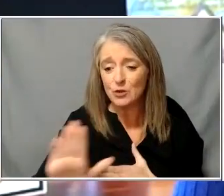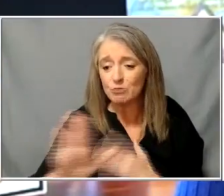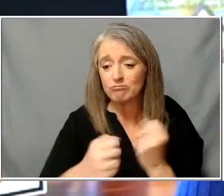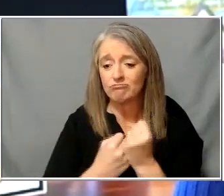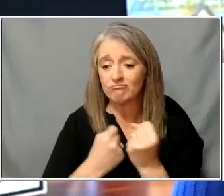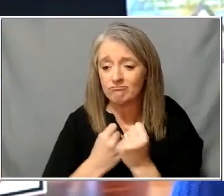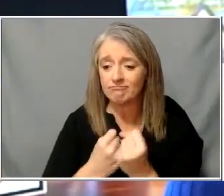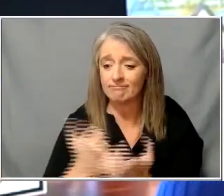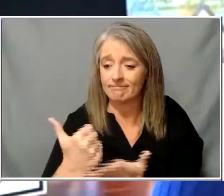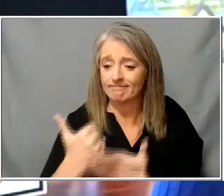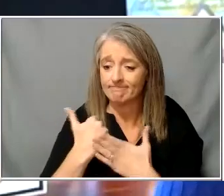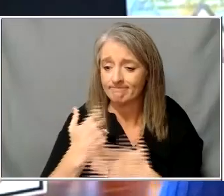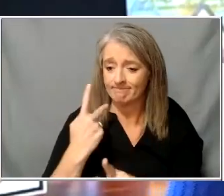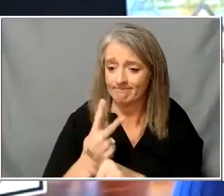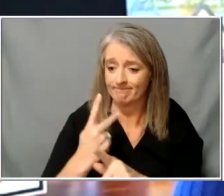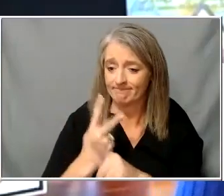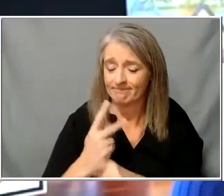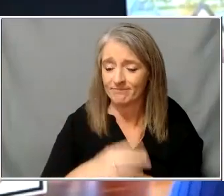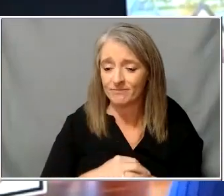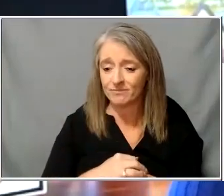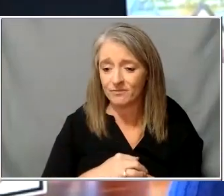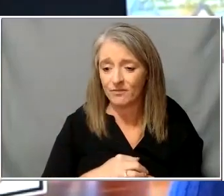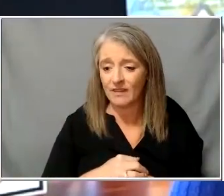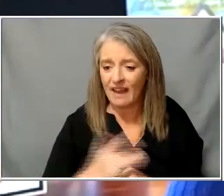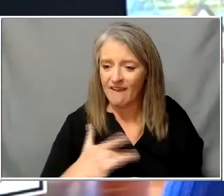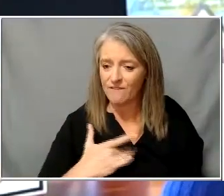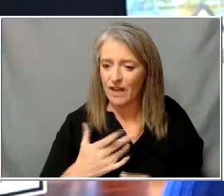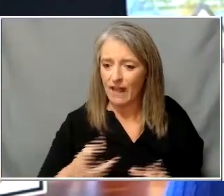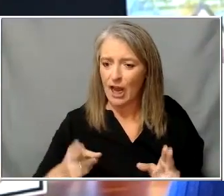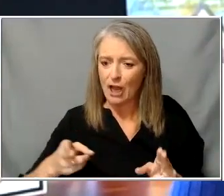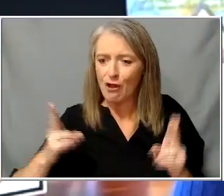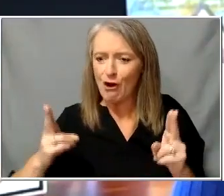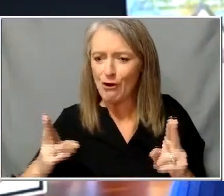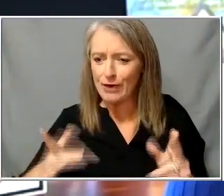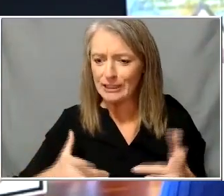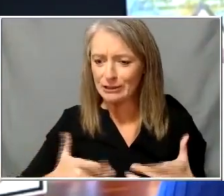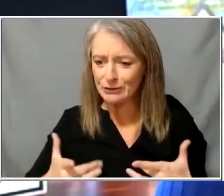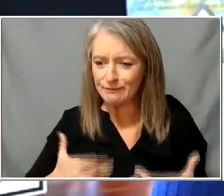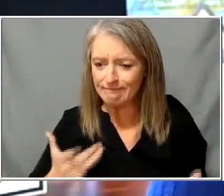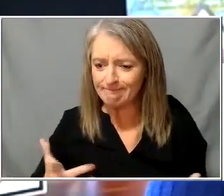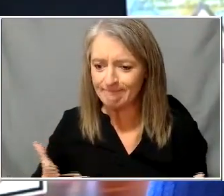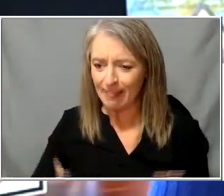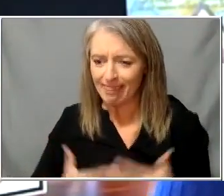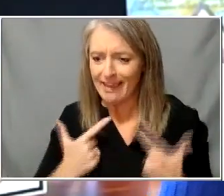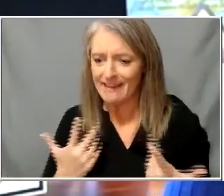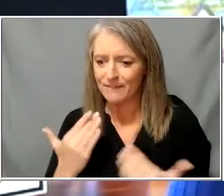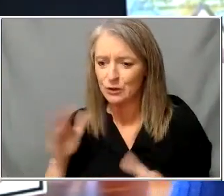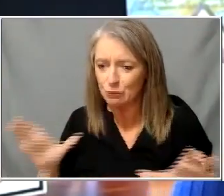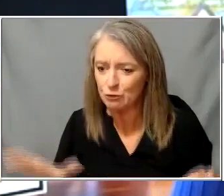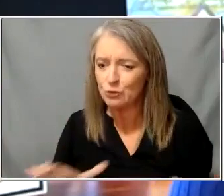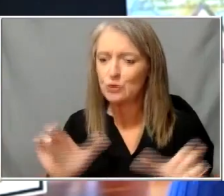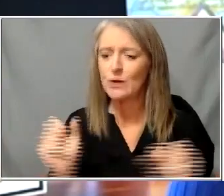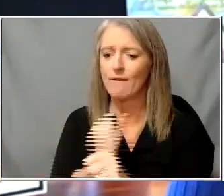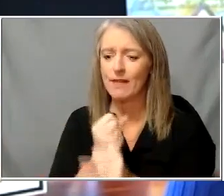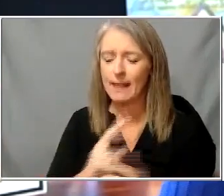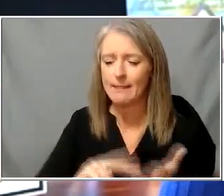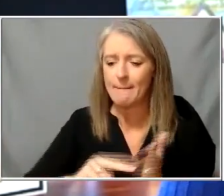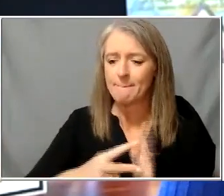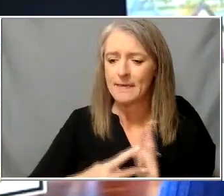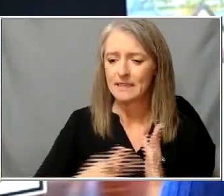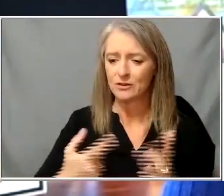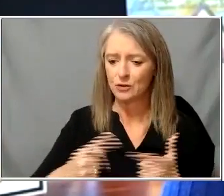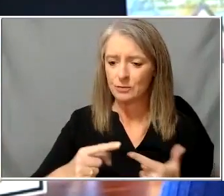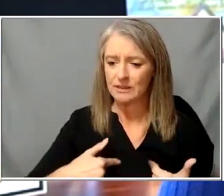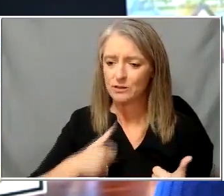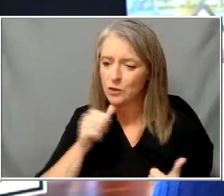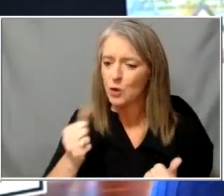And I feel like I'm kind of in a hurry to live. I'm in a hurry to do those things that matter and don't